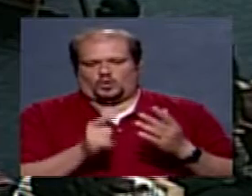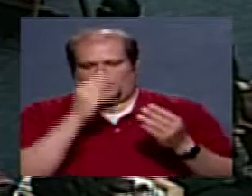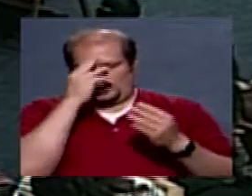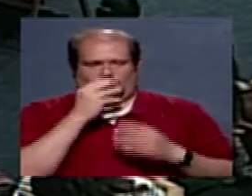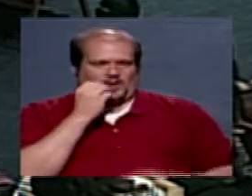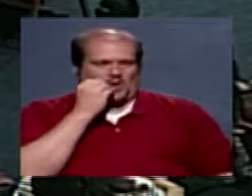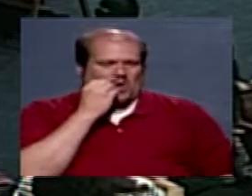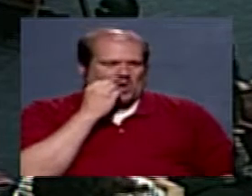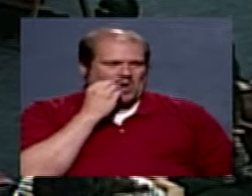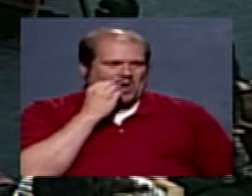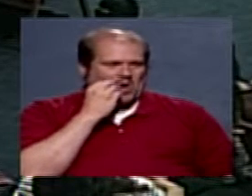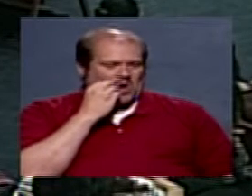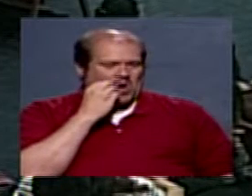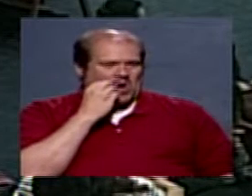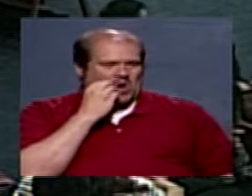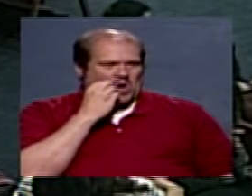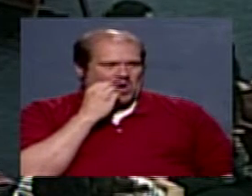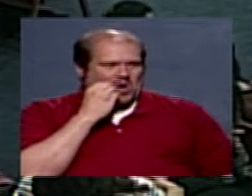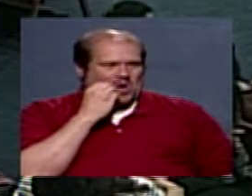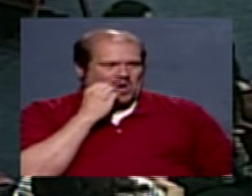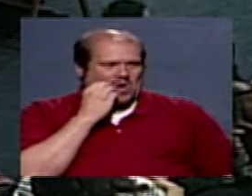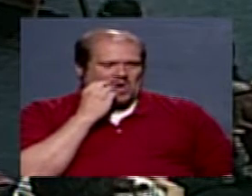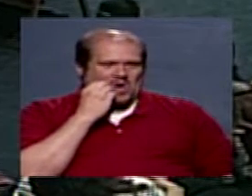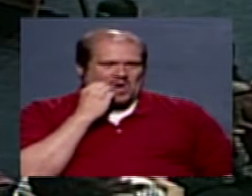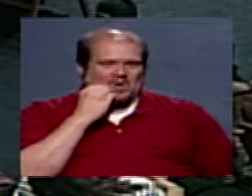know. Okay?